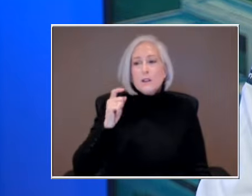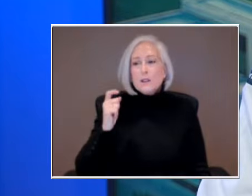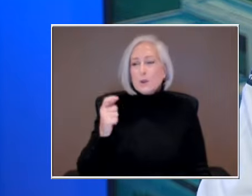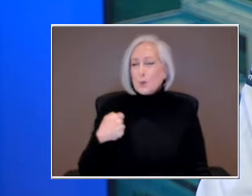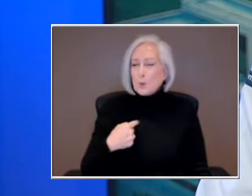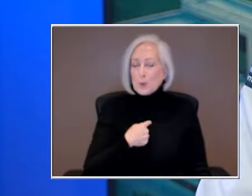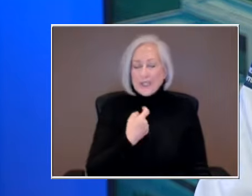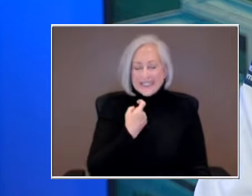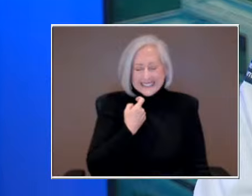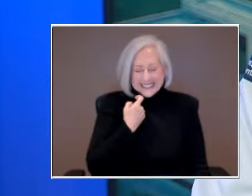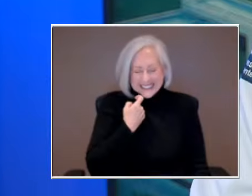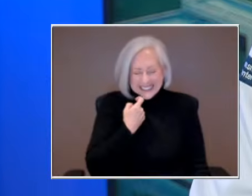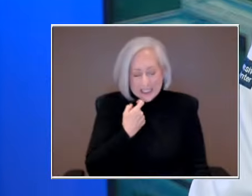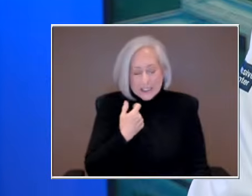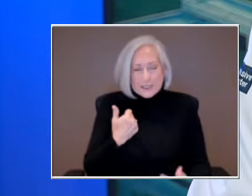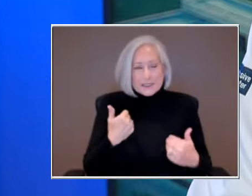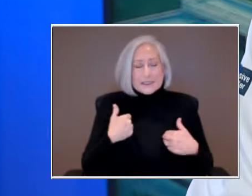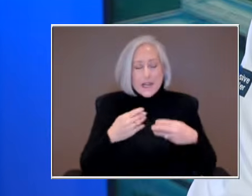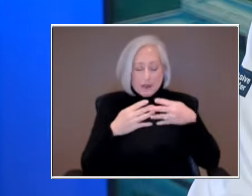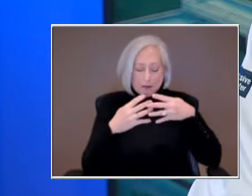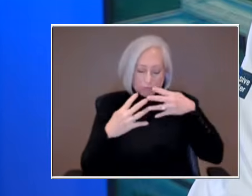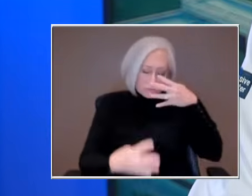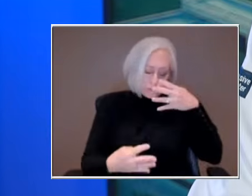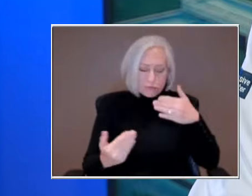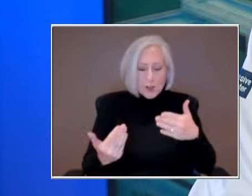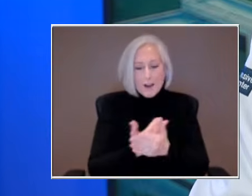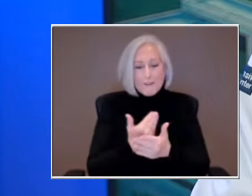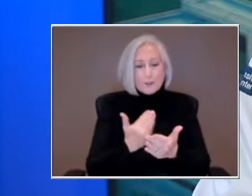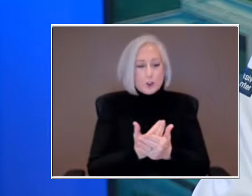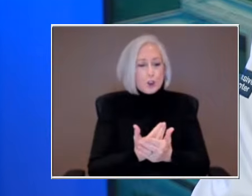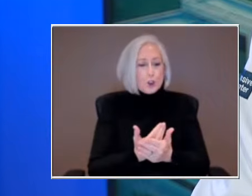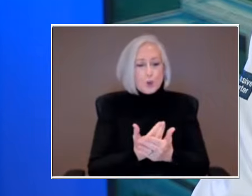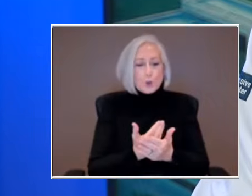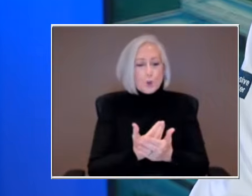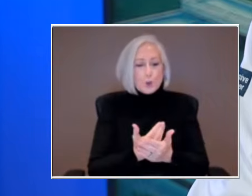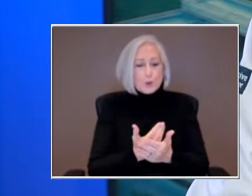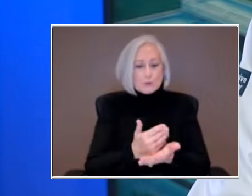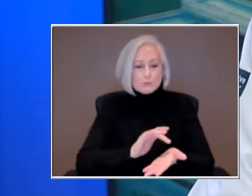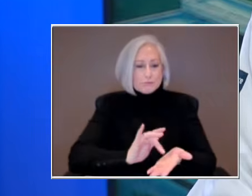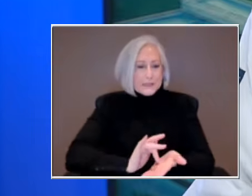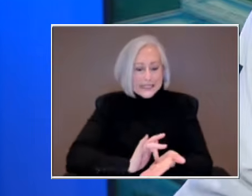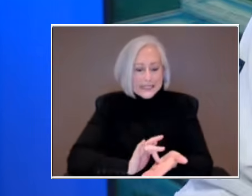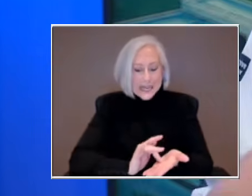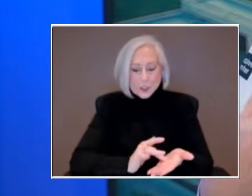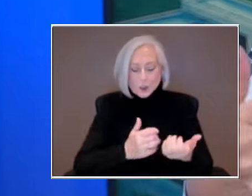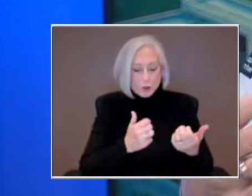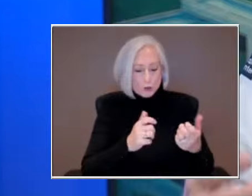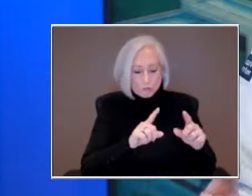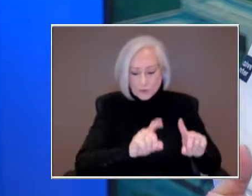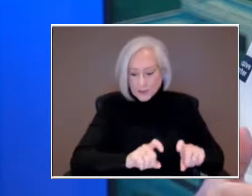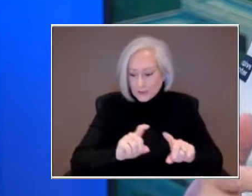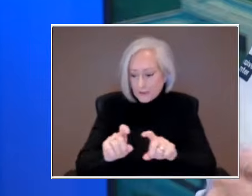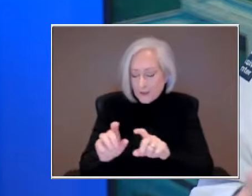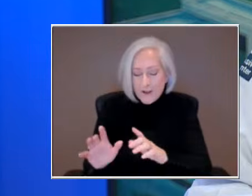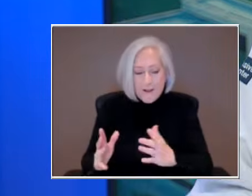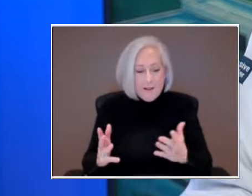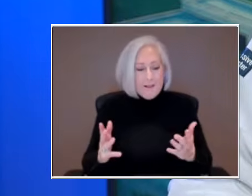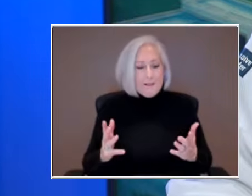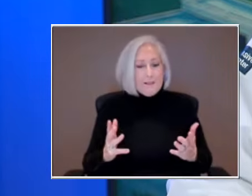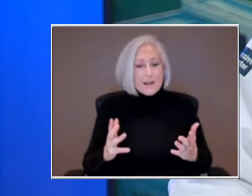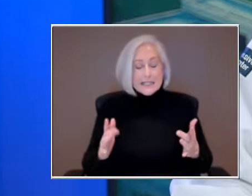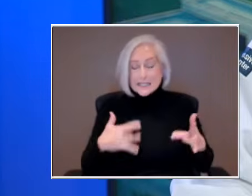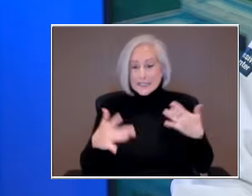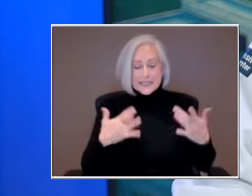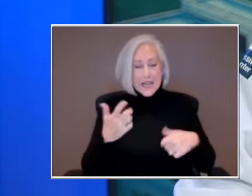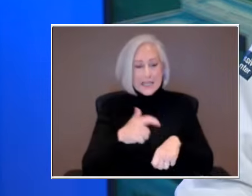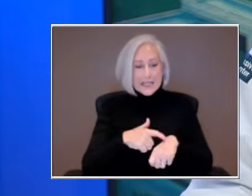many new agents. And it was such an exciting time, still is, But we didn't know, we knew about